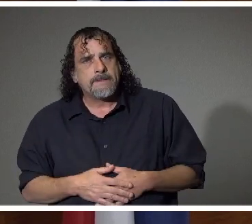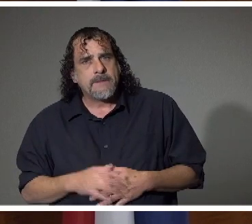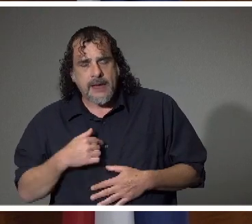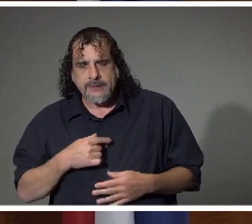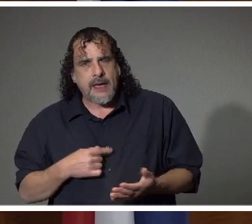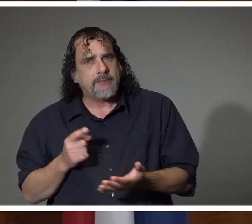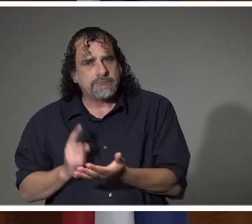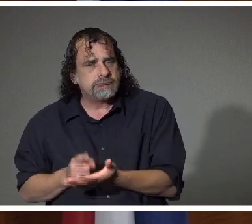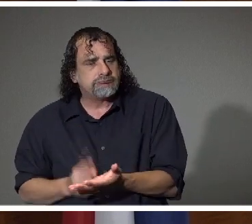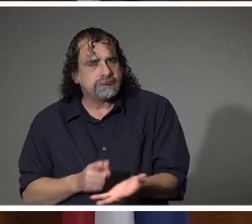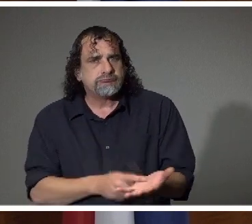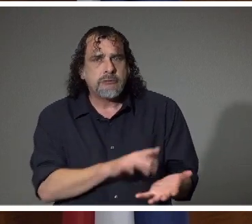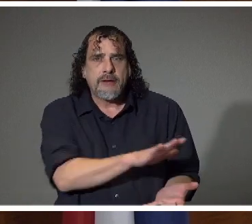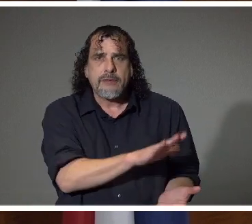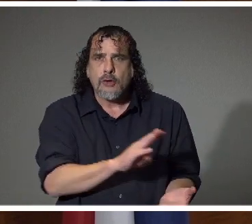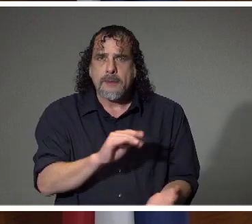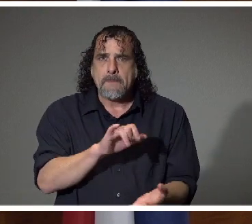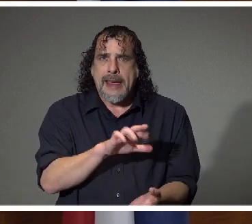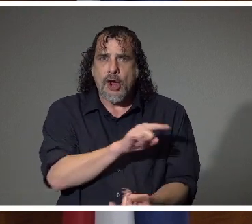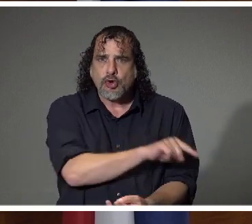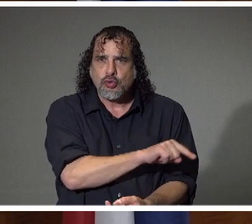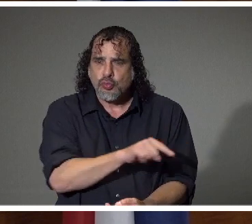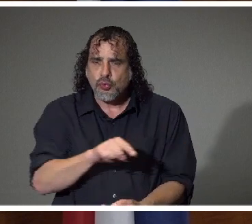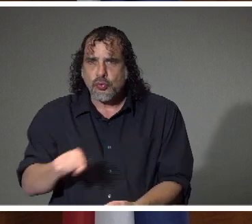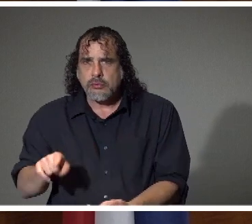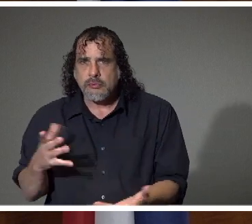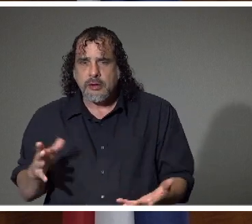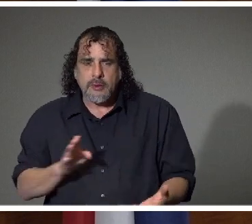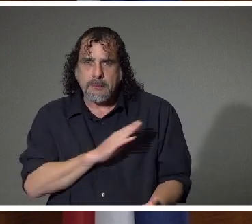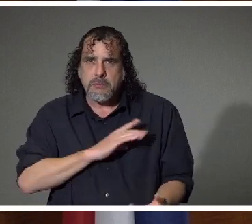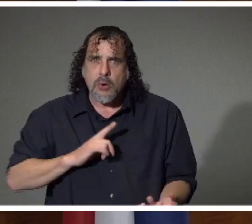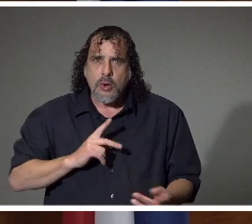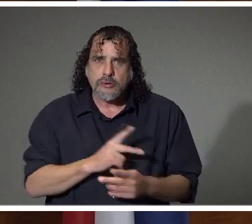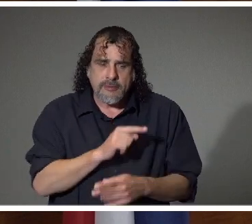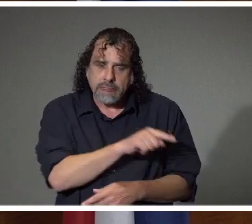various individuals and the local elected officials in